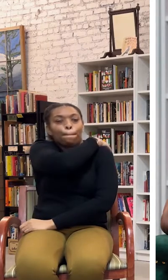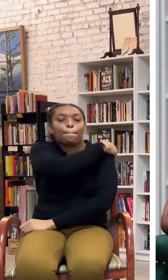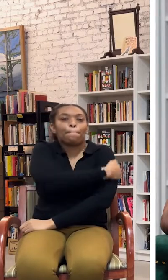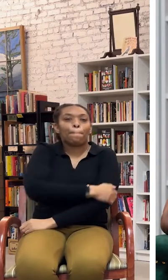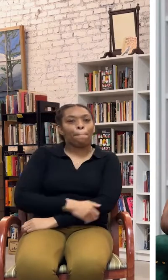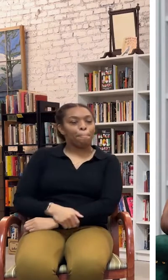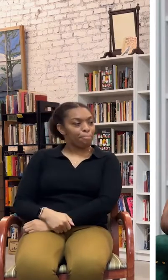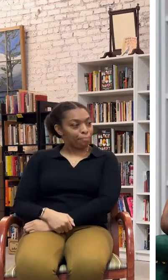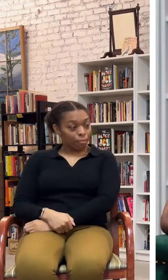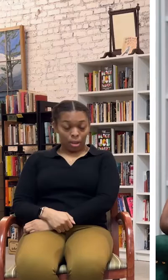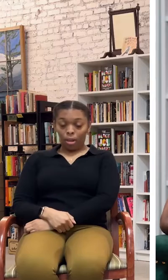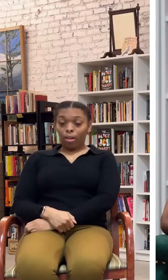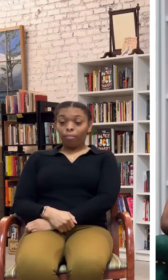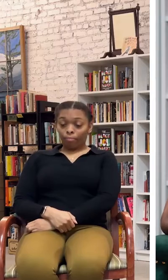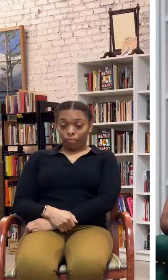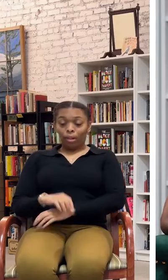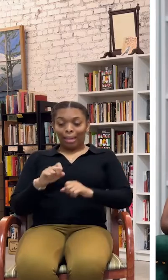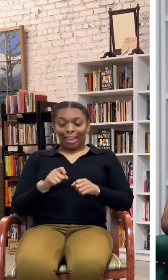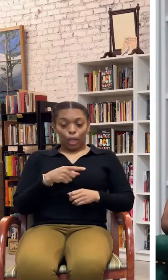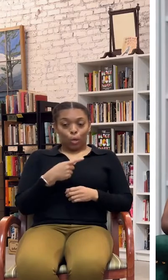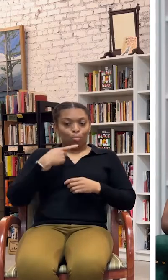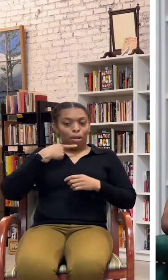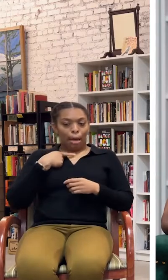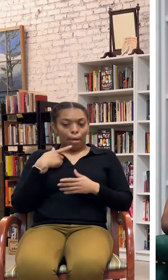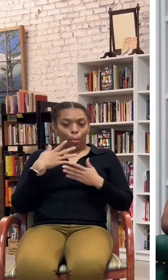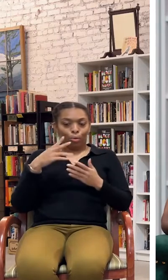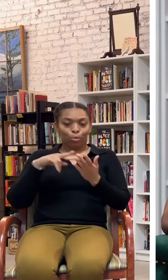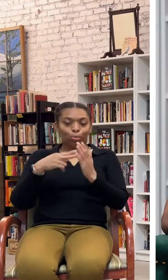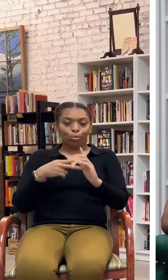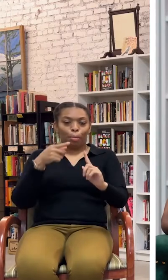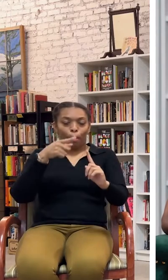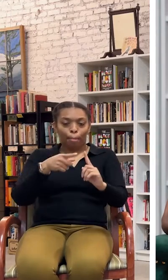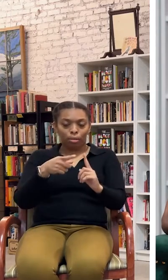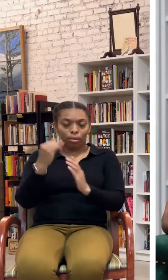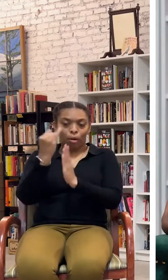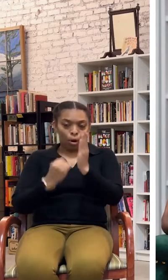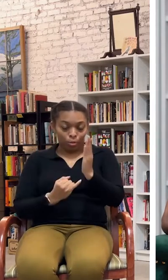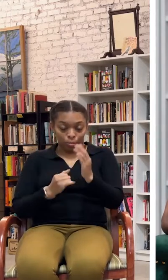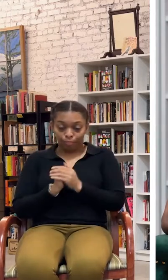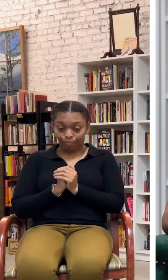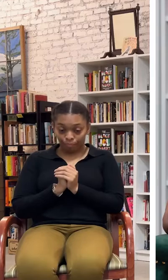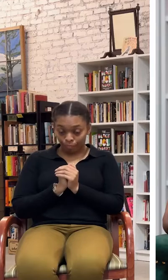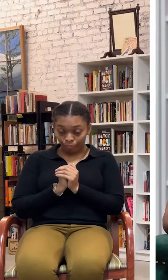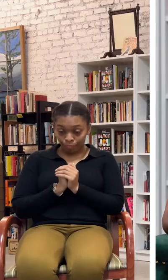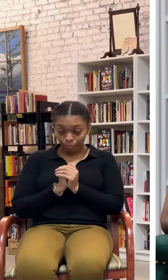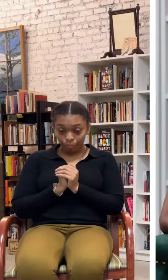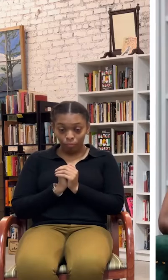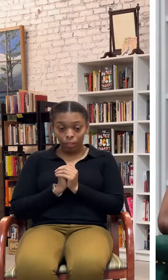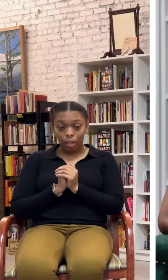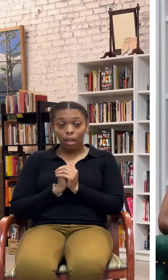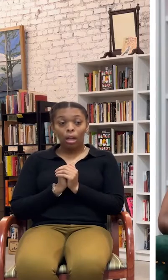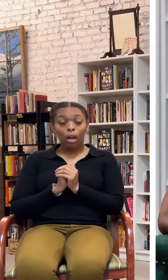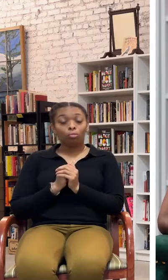Can you please tell me what is the purpose of art? Because here's my bone. I